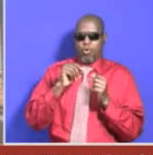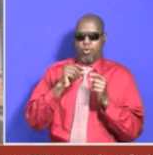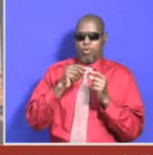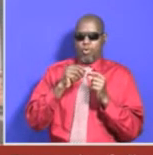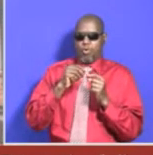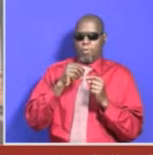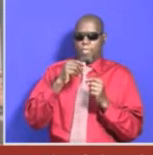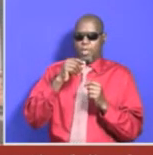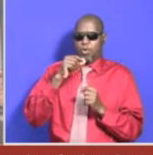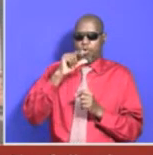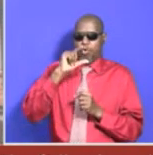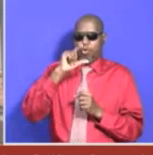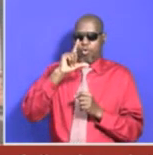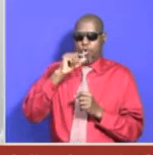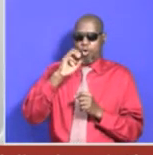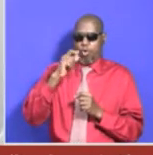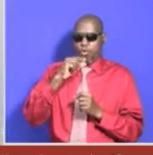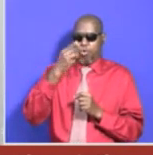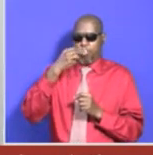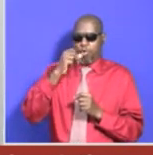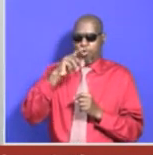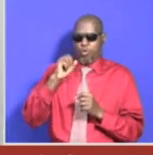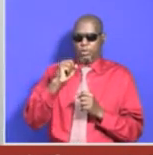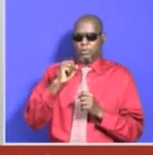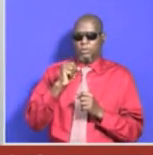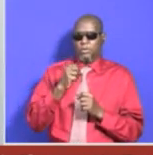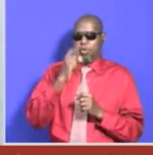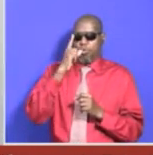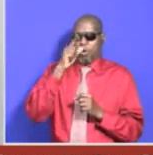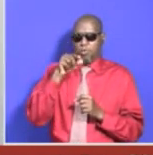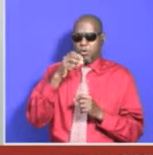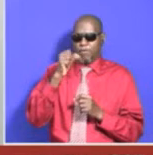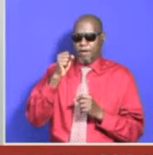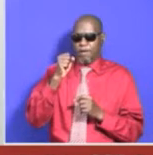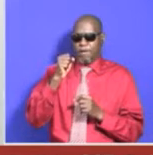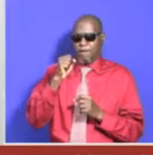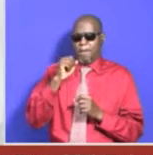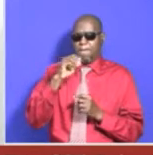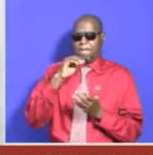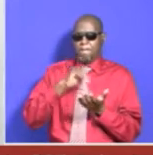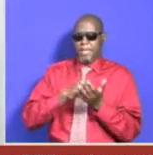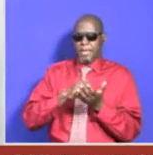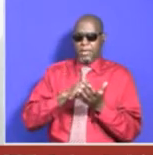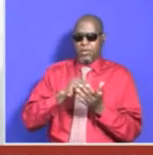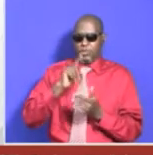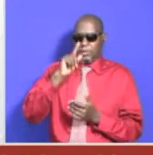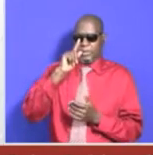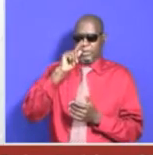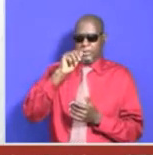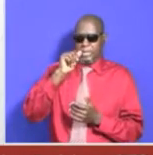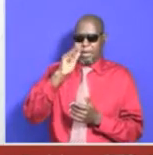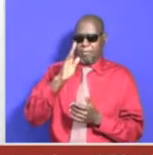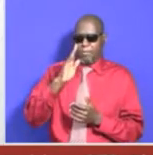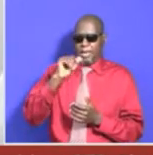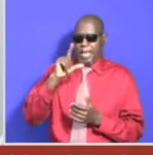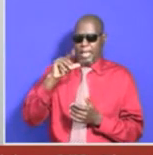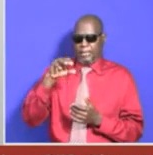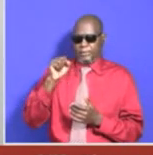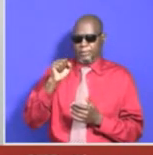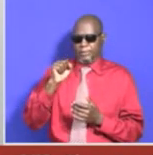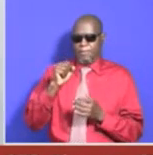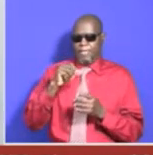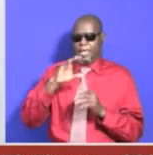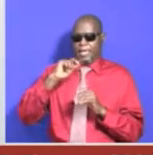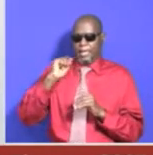Safaricom unveil a plan to supply 1.5 million tablets to students across the country. In the deal, learners will access Kenya Institute of